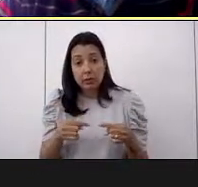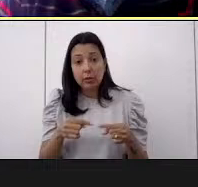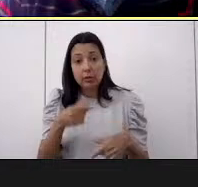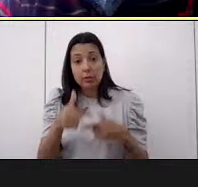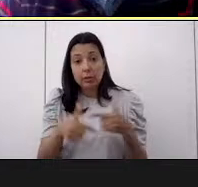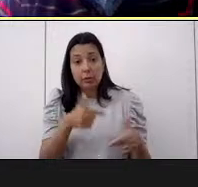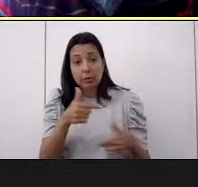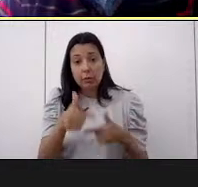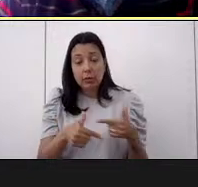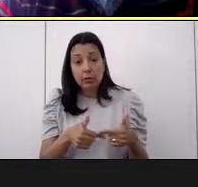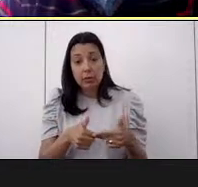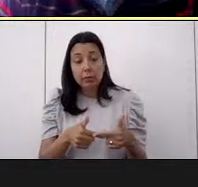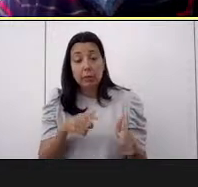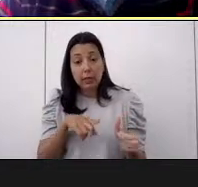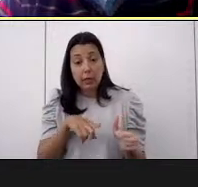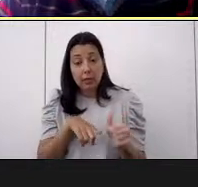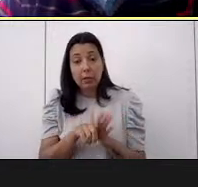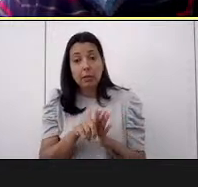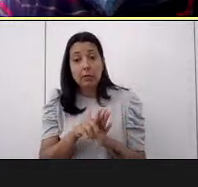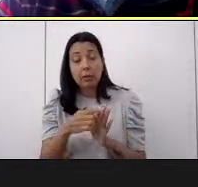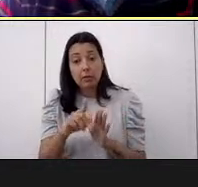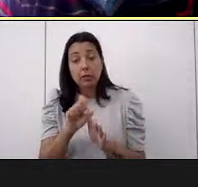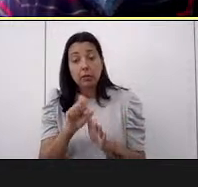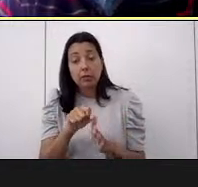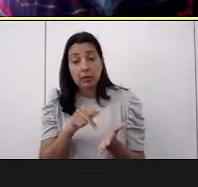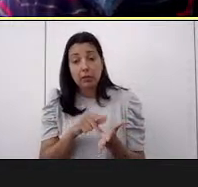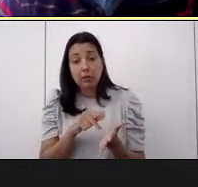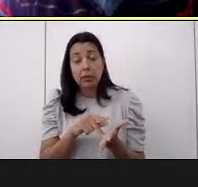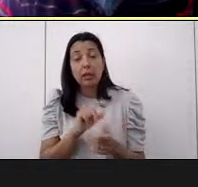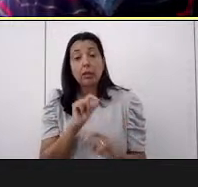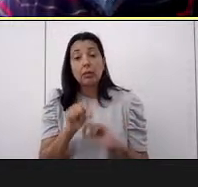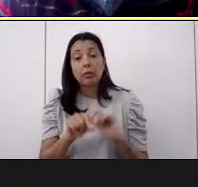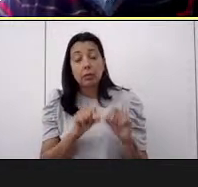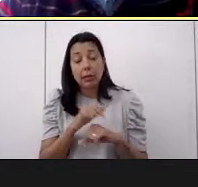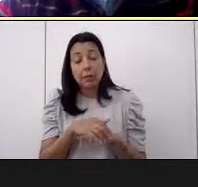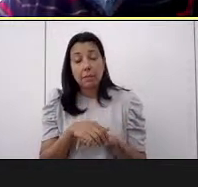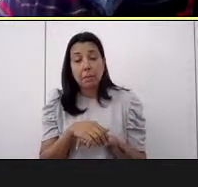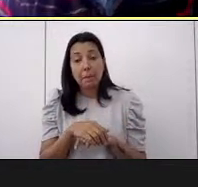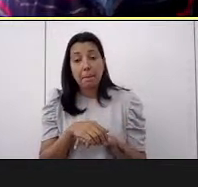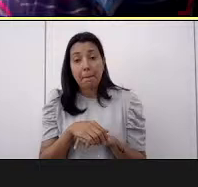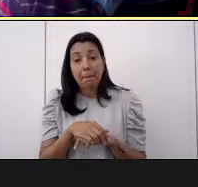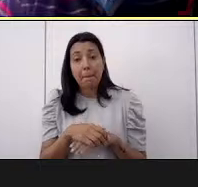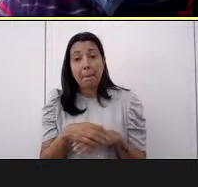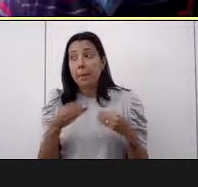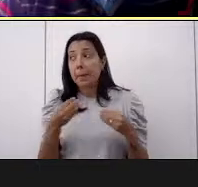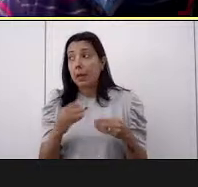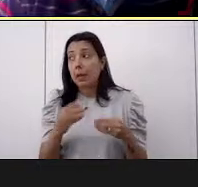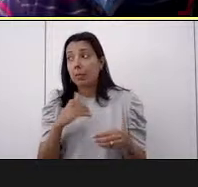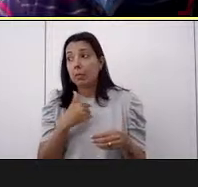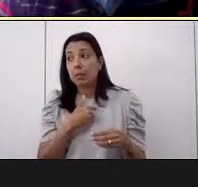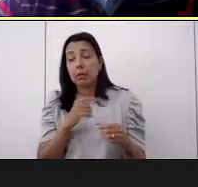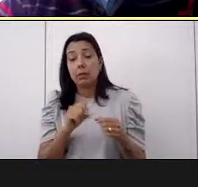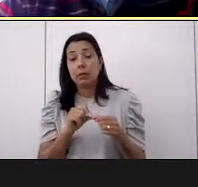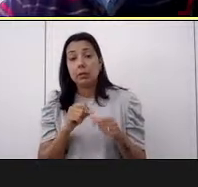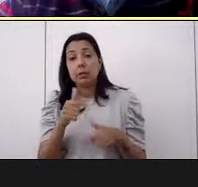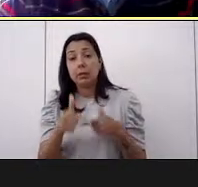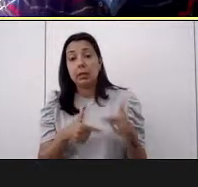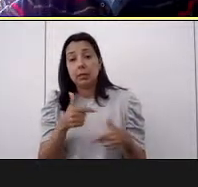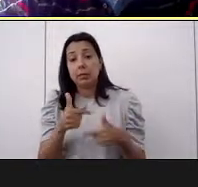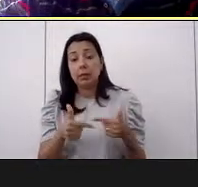of the expansion of judicial power. It prefers an alternative hypothesis, which